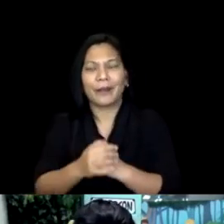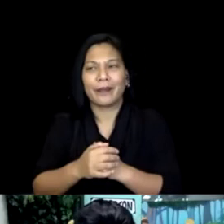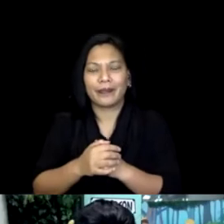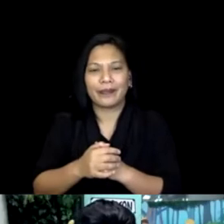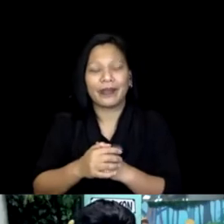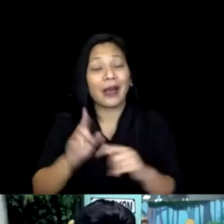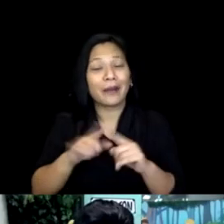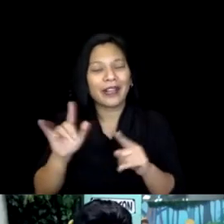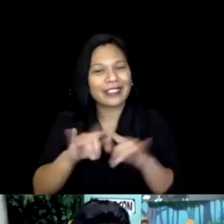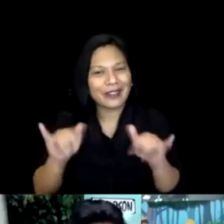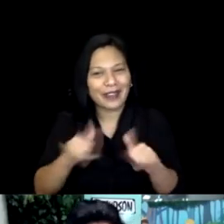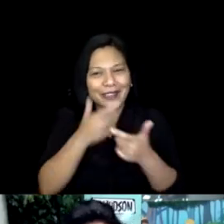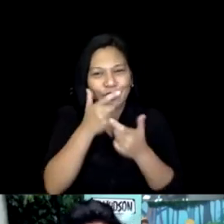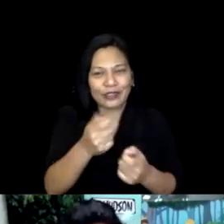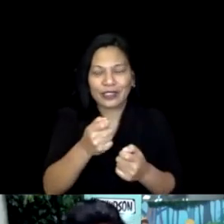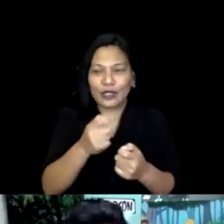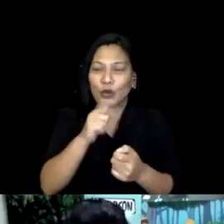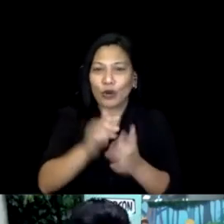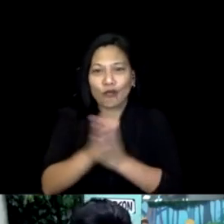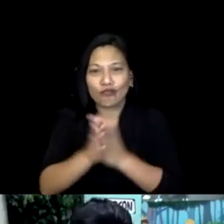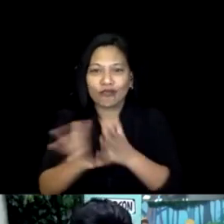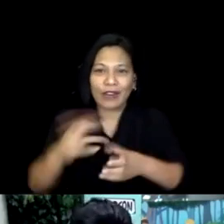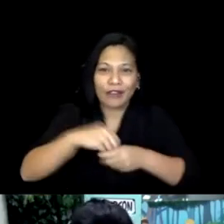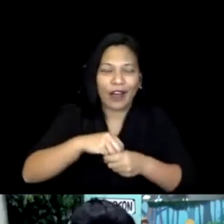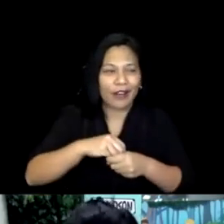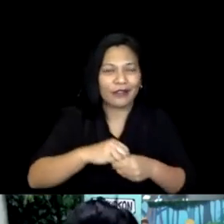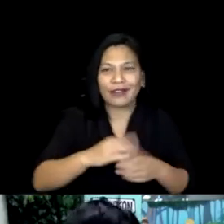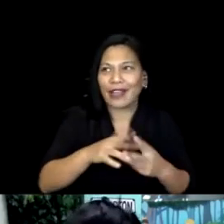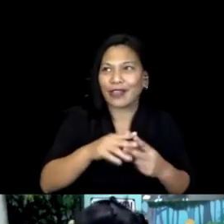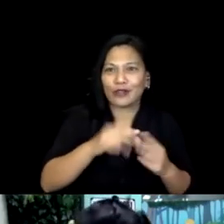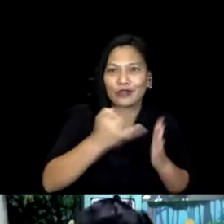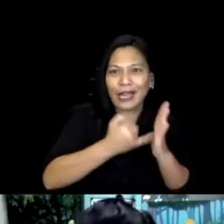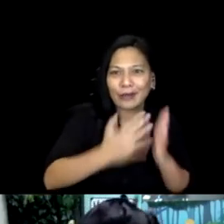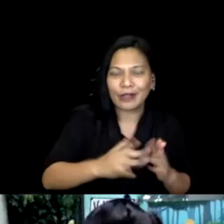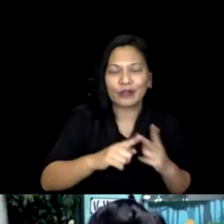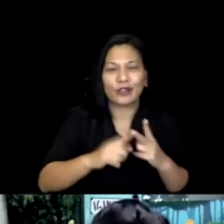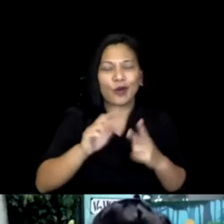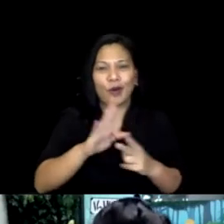the people who came on to help me, whether it's animators or composers or